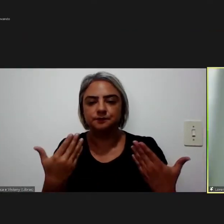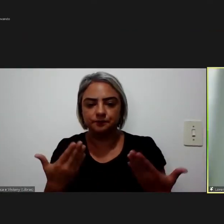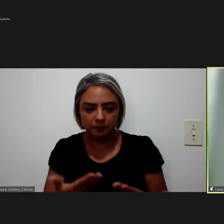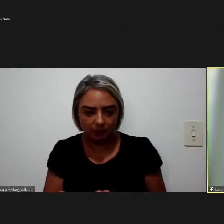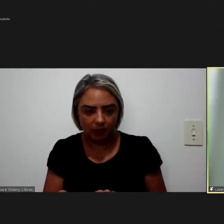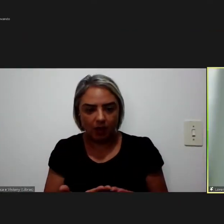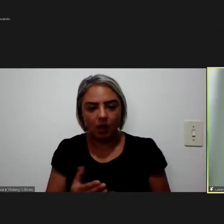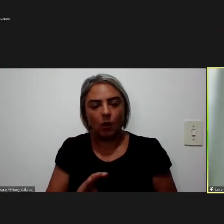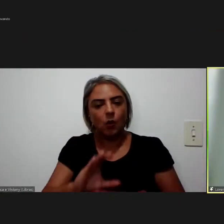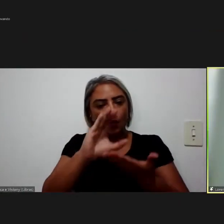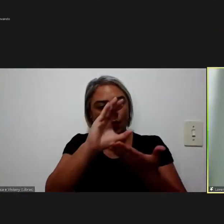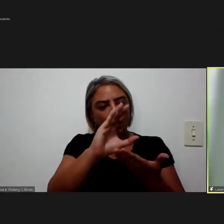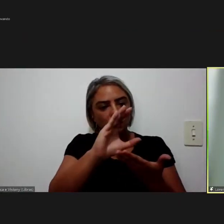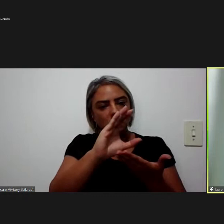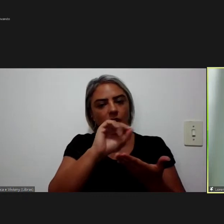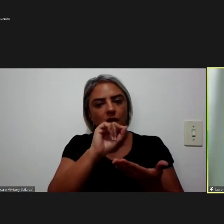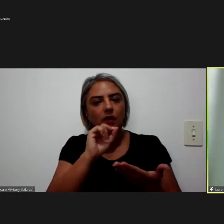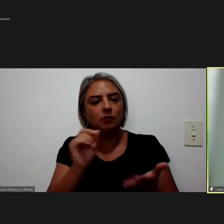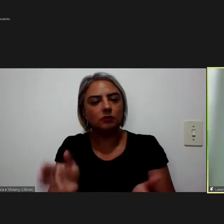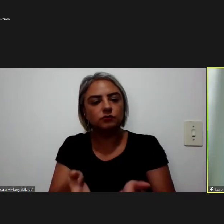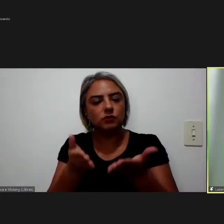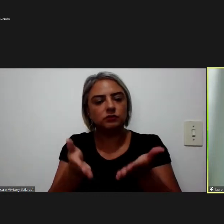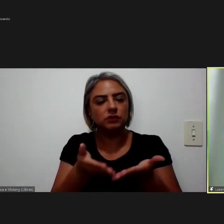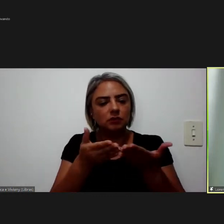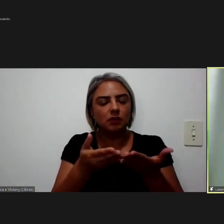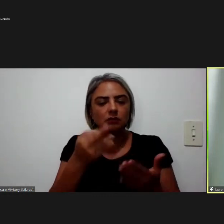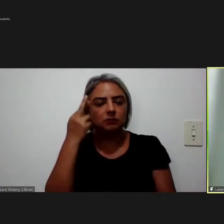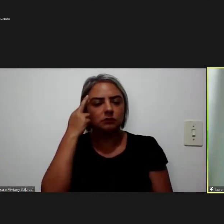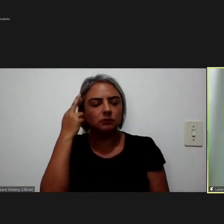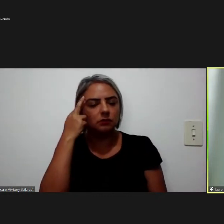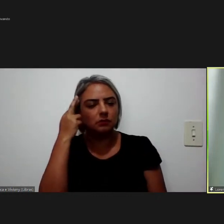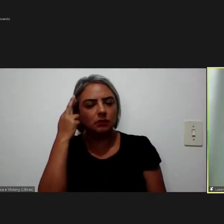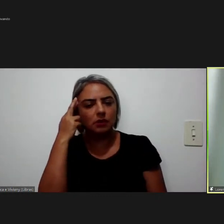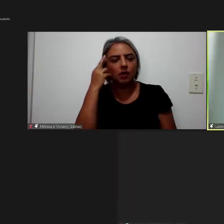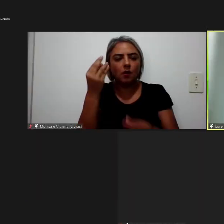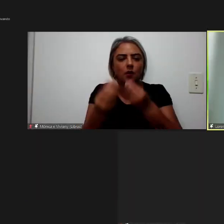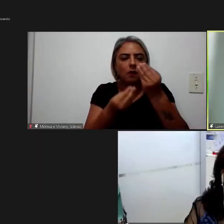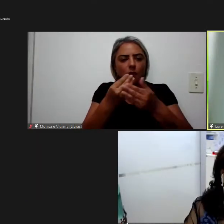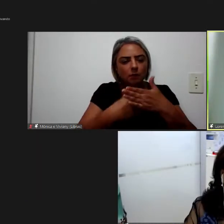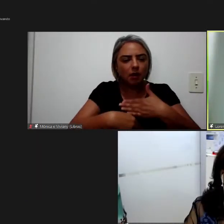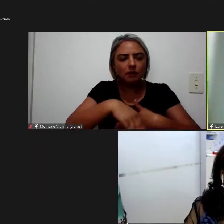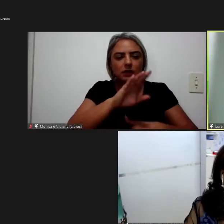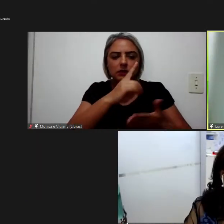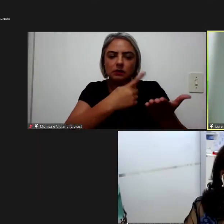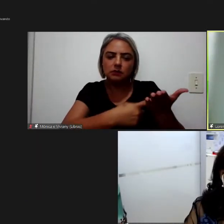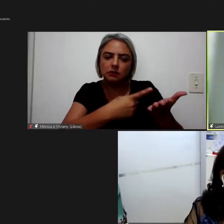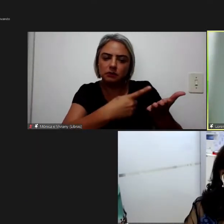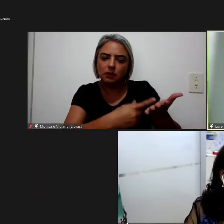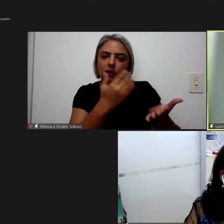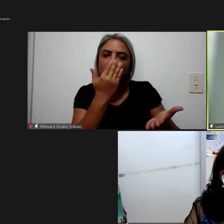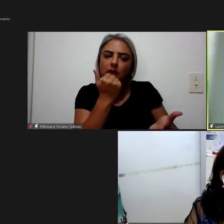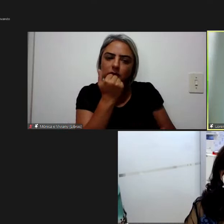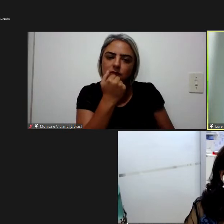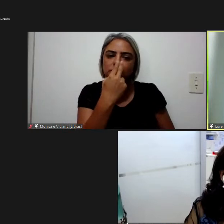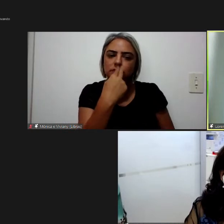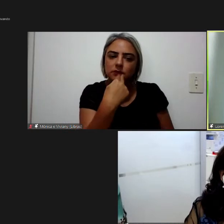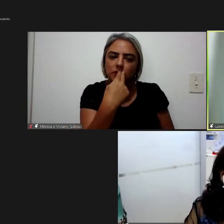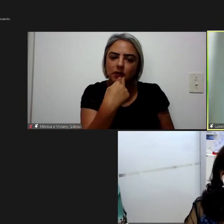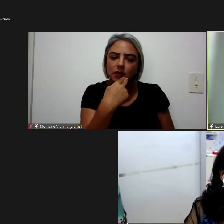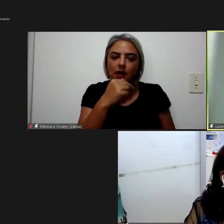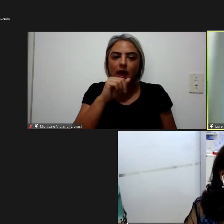Mrs. Maria José, Mrs. Cristiane to contribute in this reflection how advancing